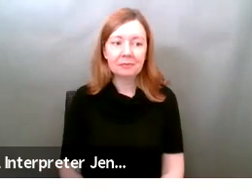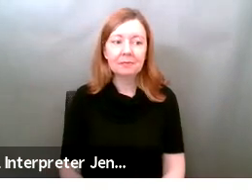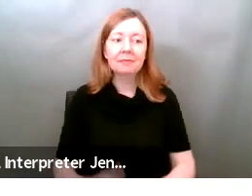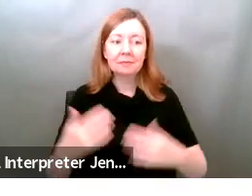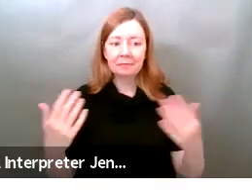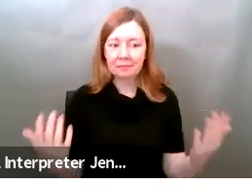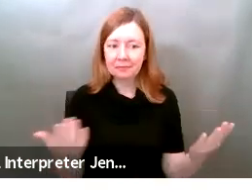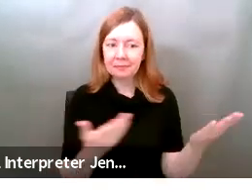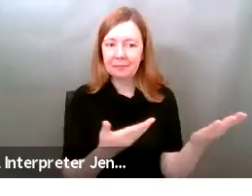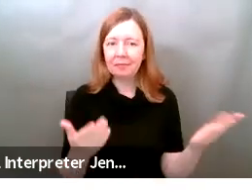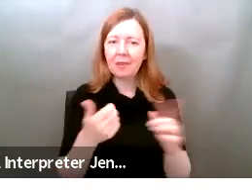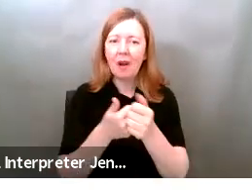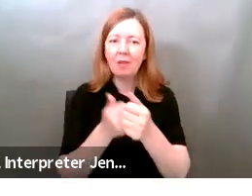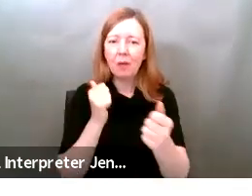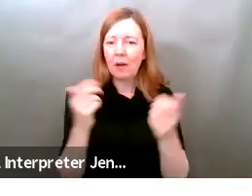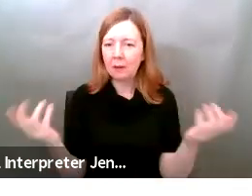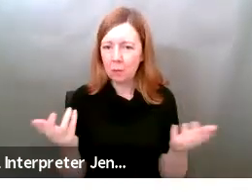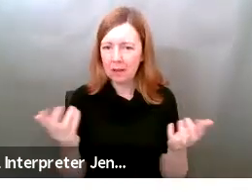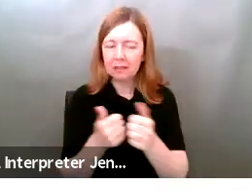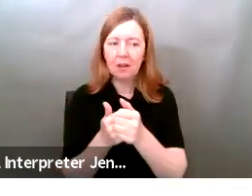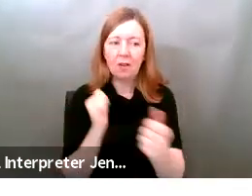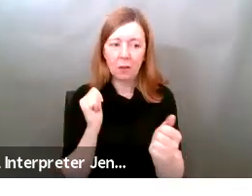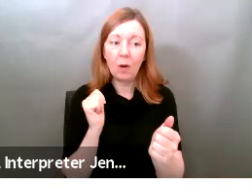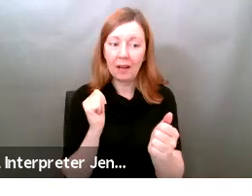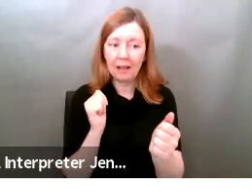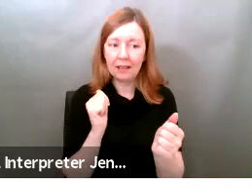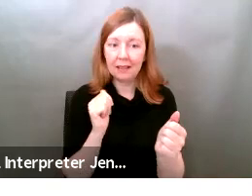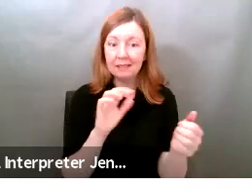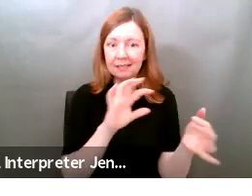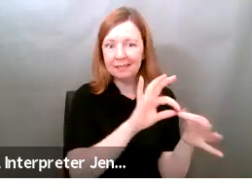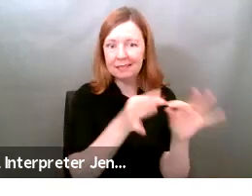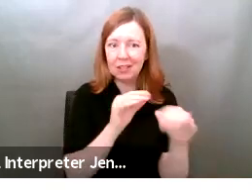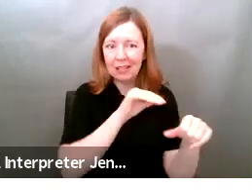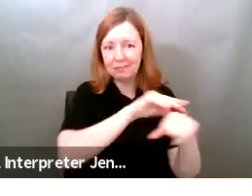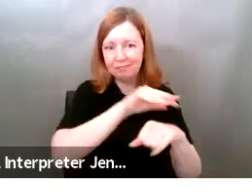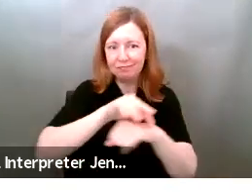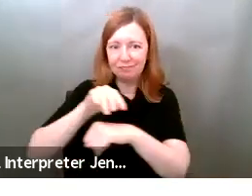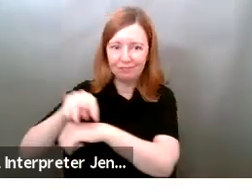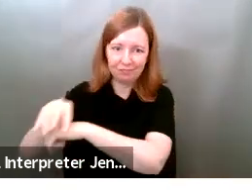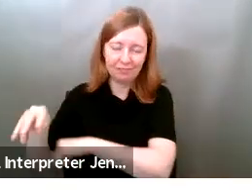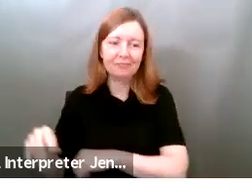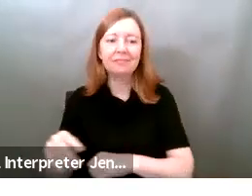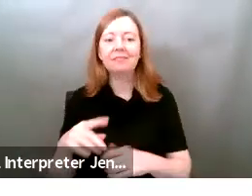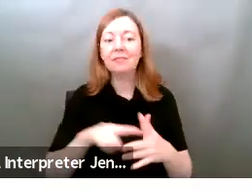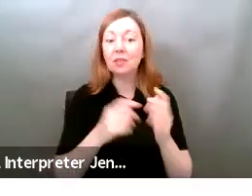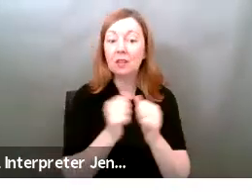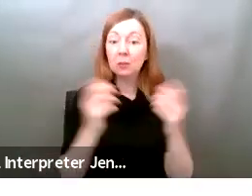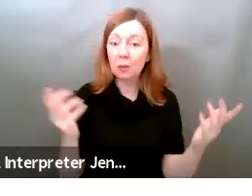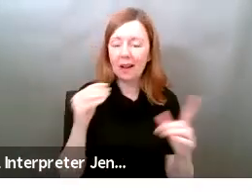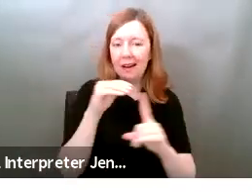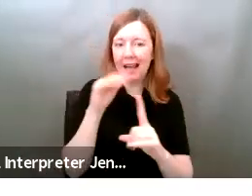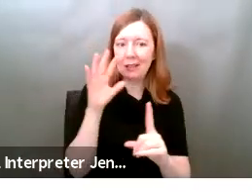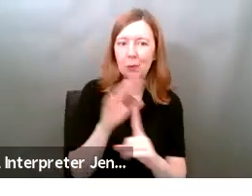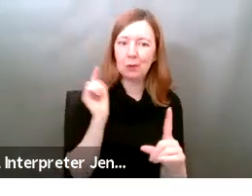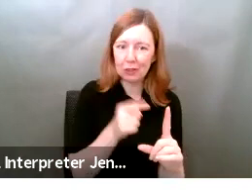So this is what we want to avoid. We want to avoid the chain of transmission. And it all starts with an